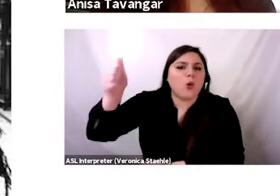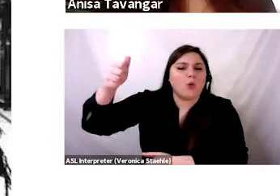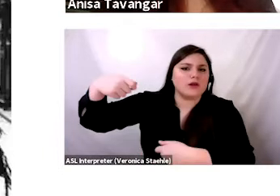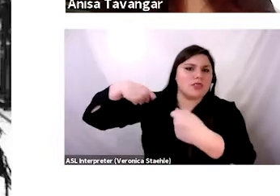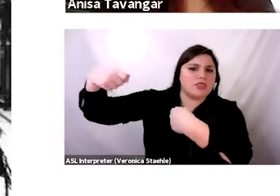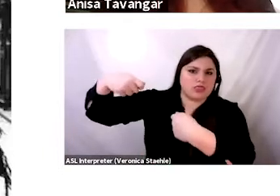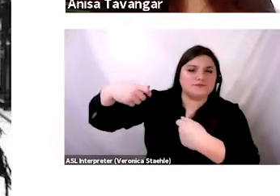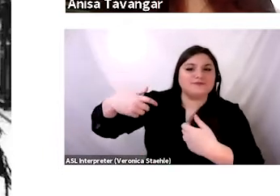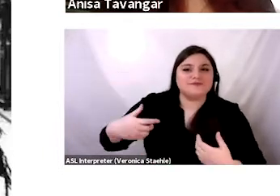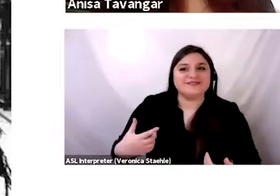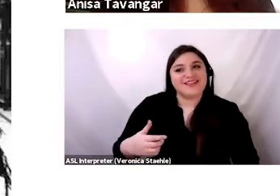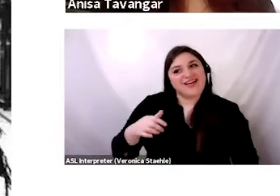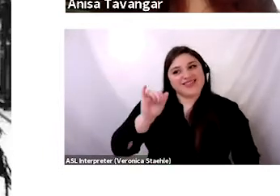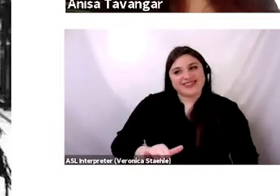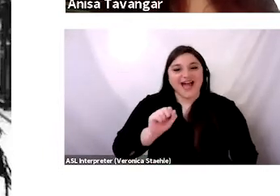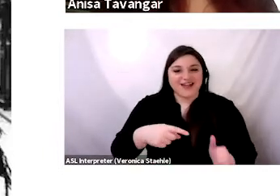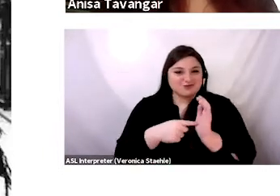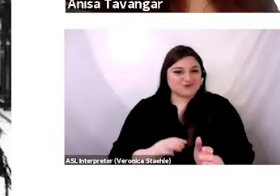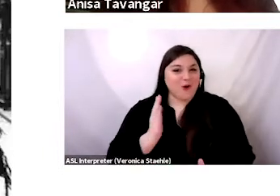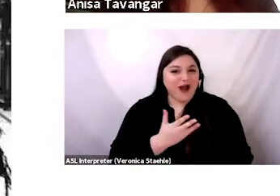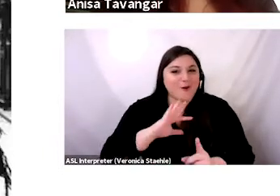that beauty really can reflect our cultural values.